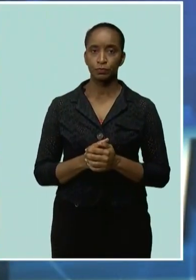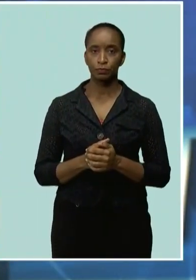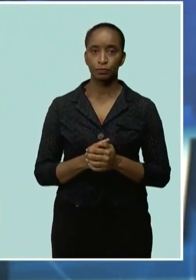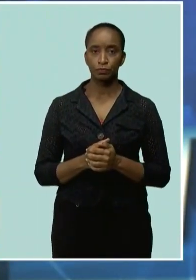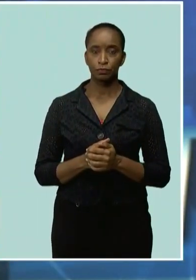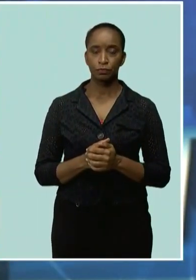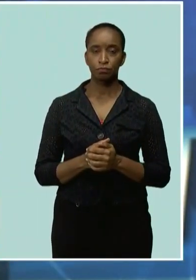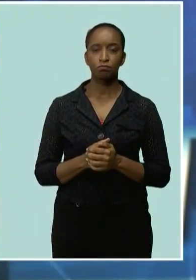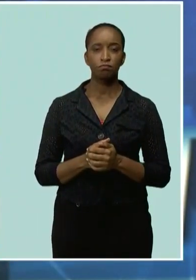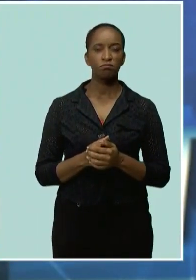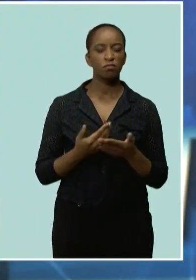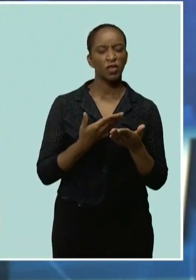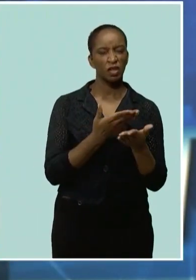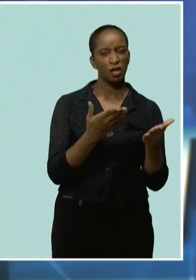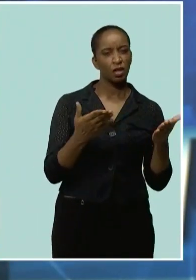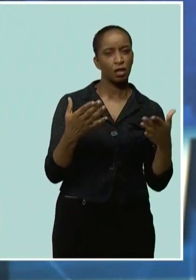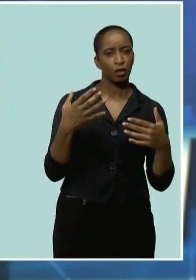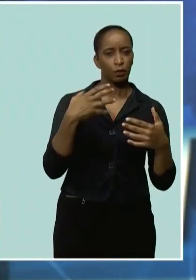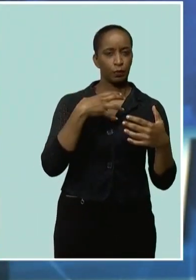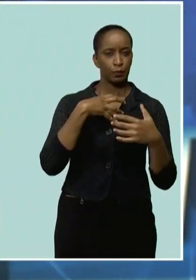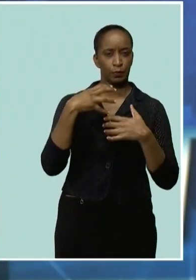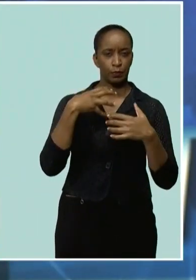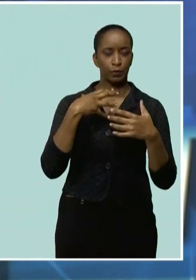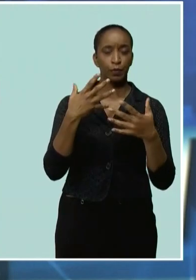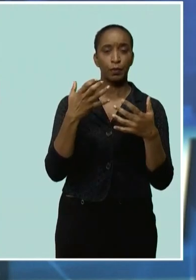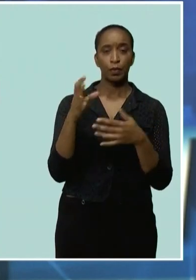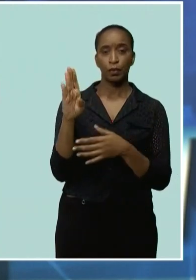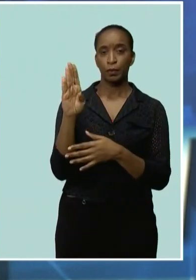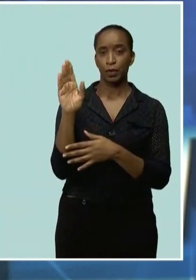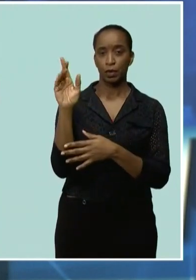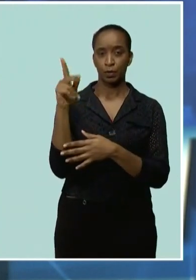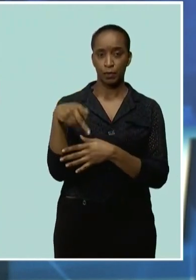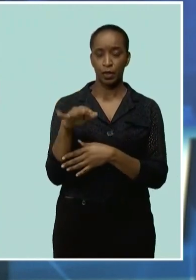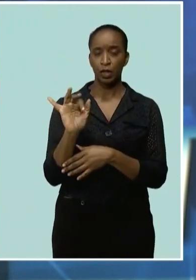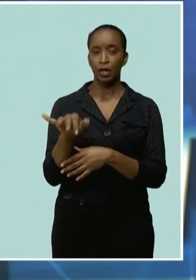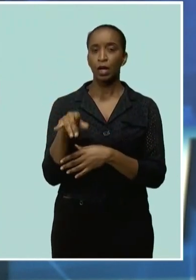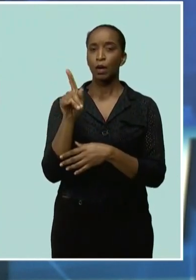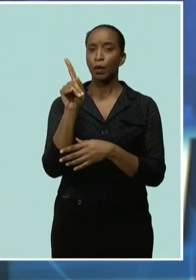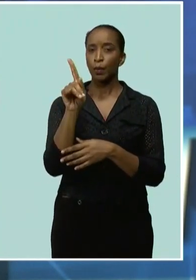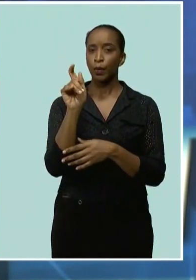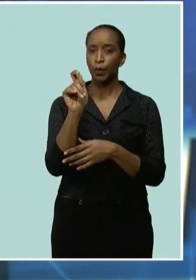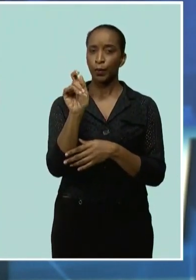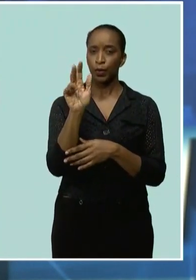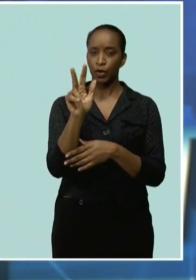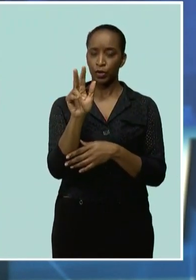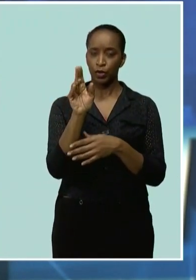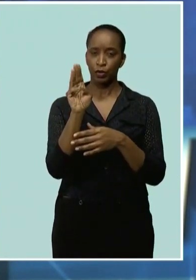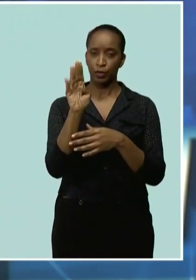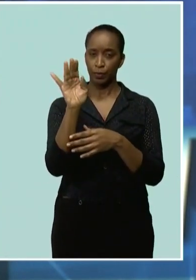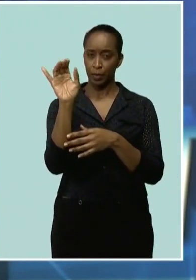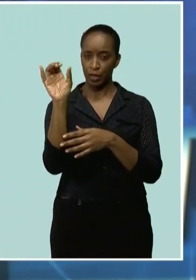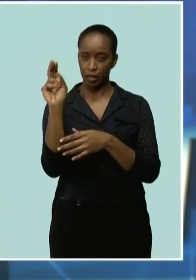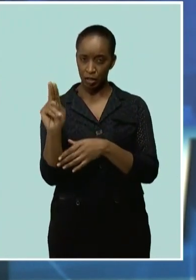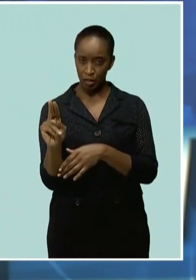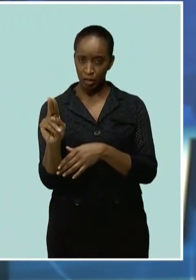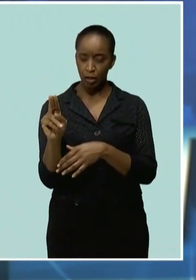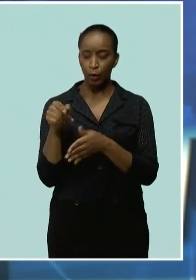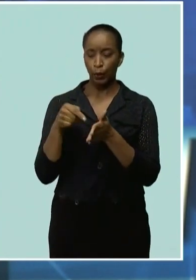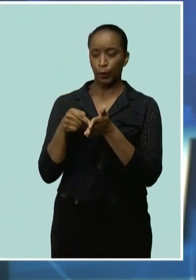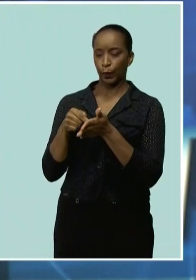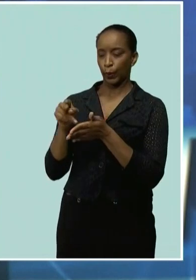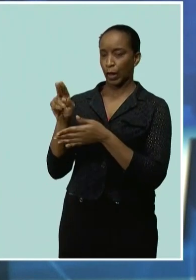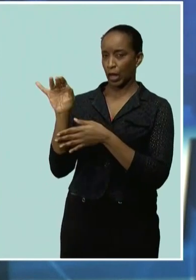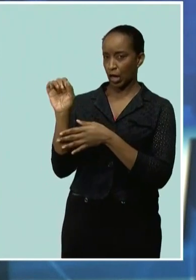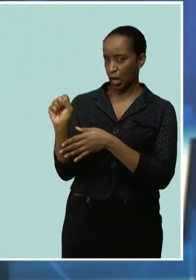at critics who have been calling for the Barbados Labour Party to repay the $1.3 billion it wrote off to the NIS, Mr. Strawn